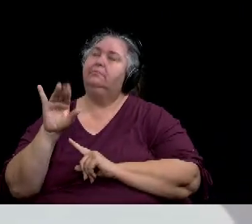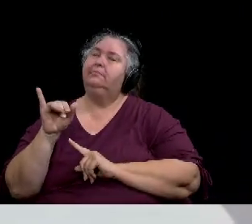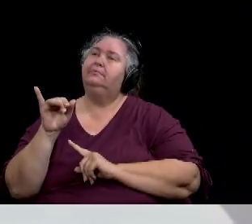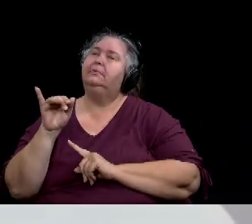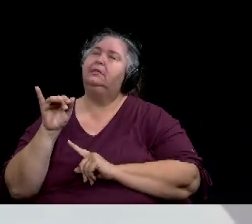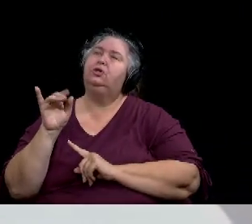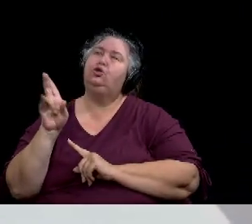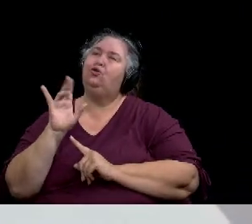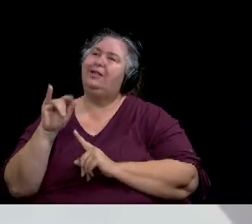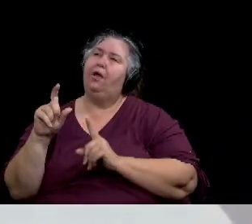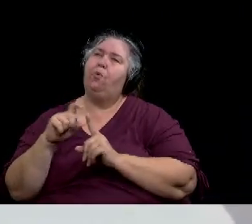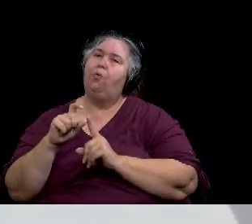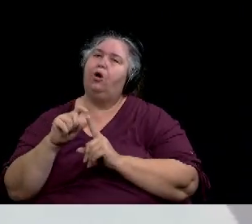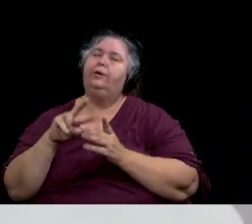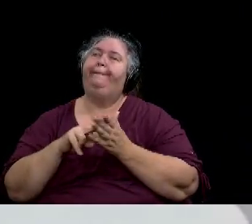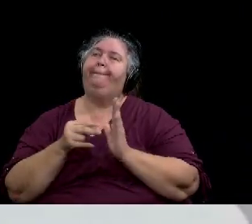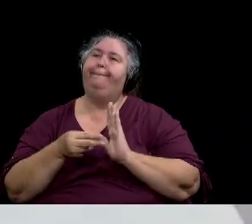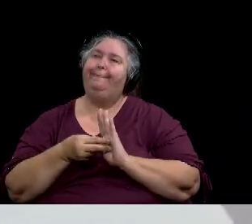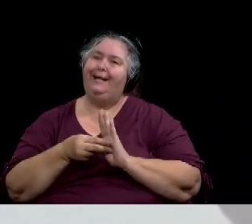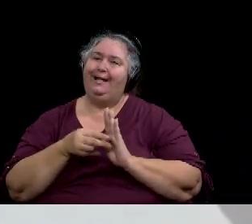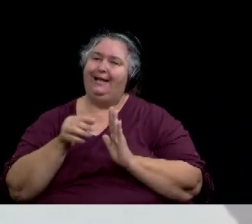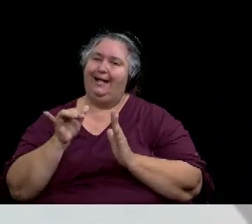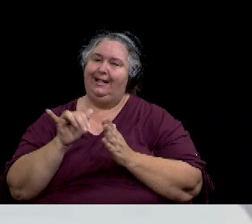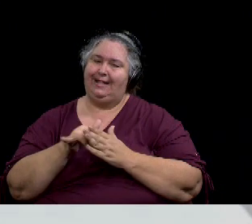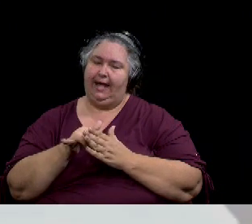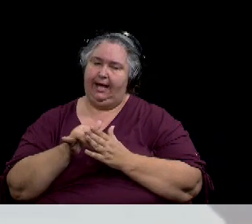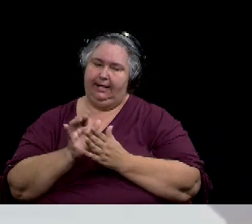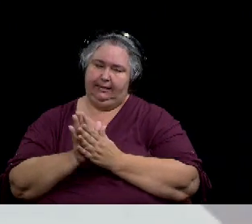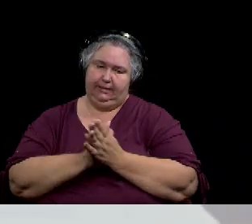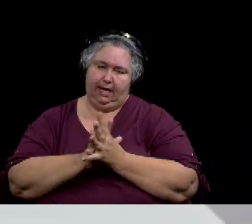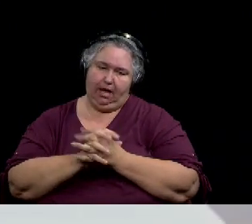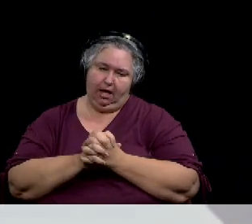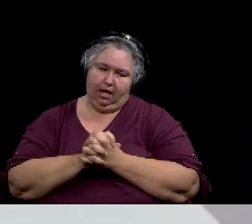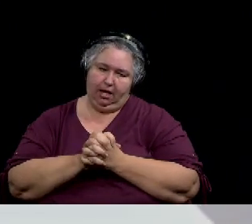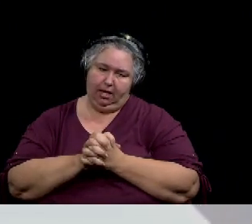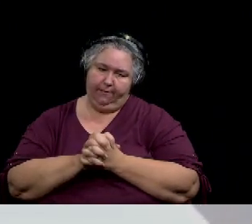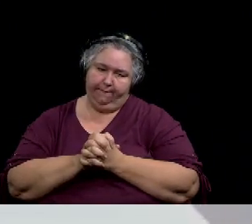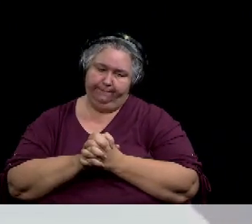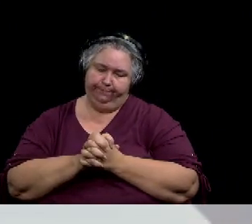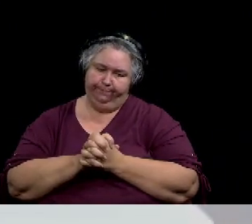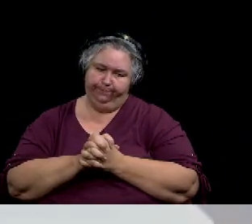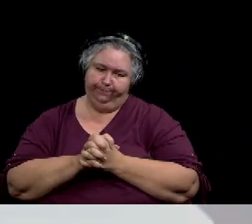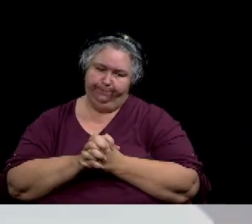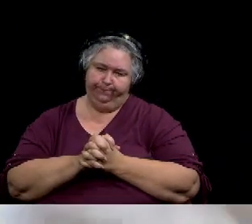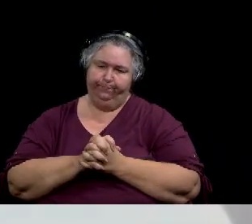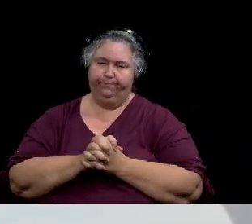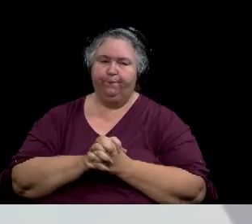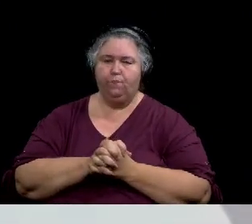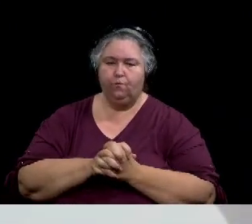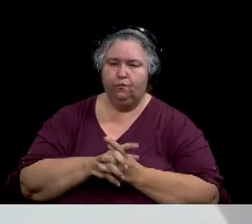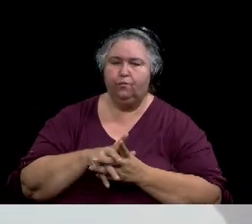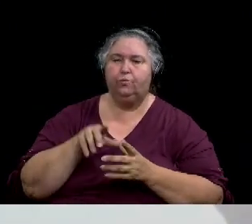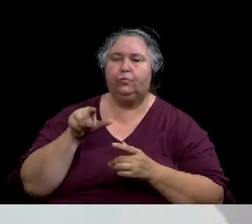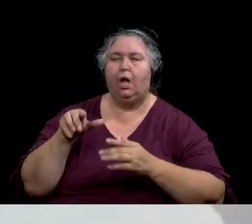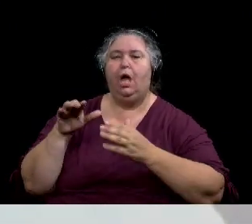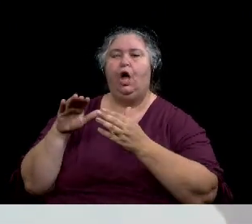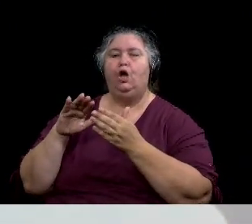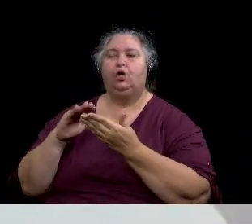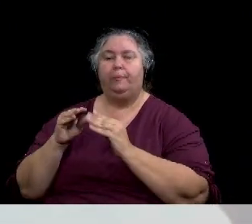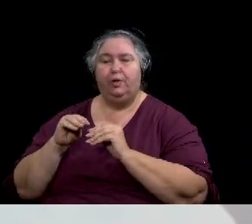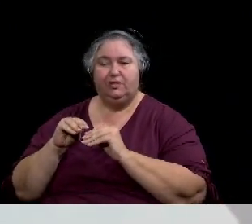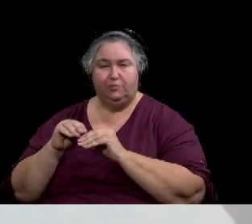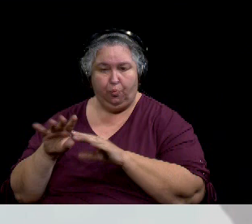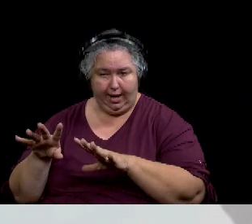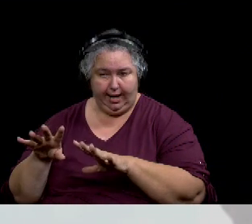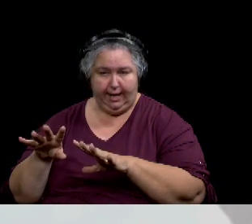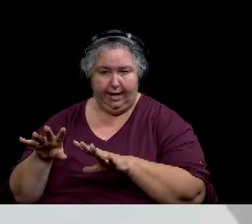chosen to indicate that space kind of between community spread, which is an acknowledgement that this is not just